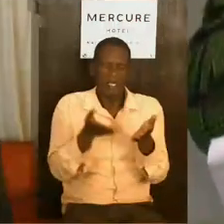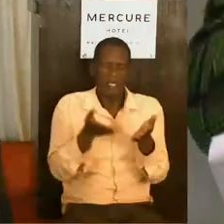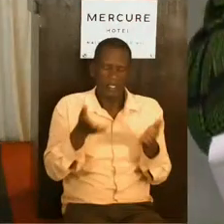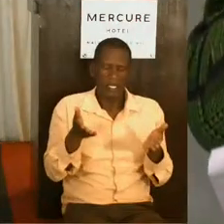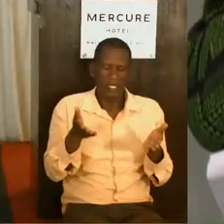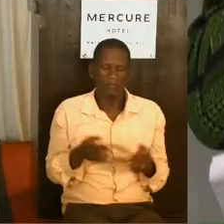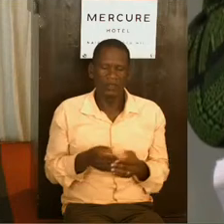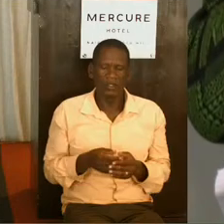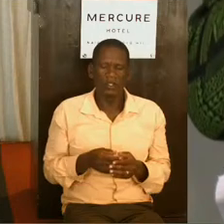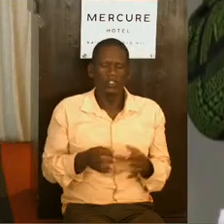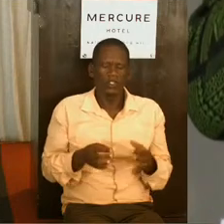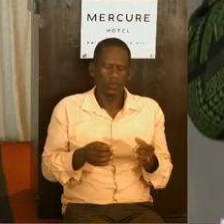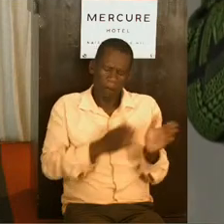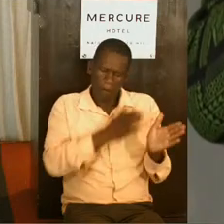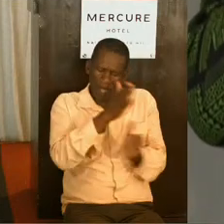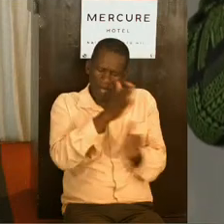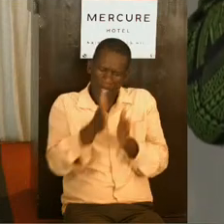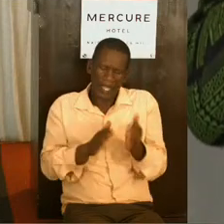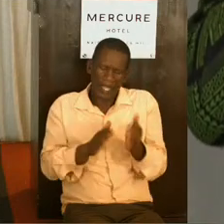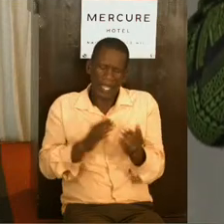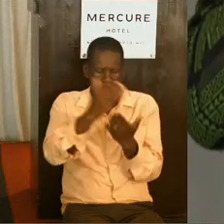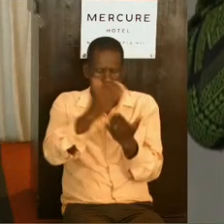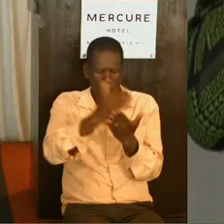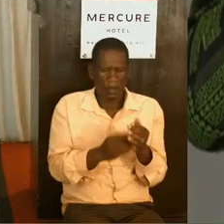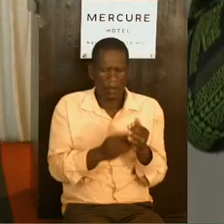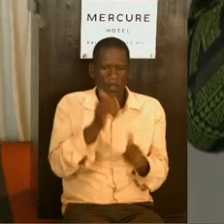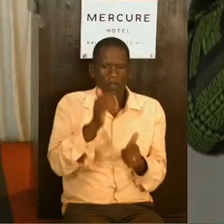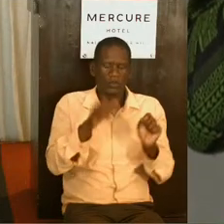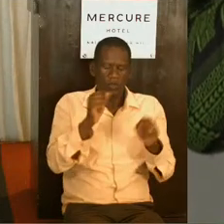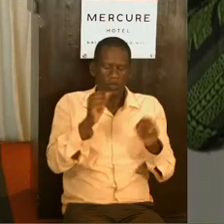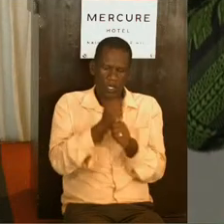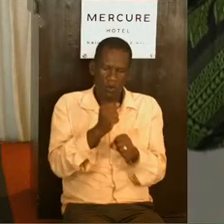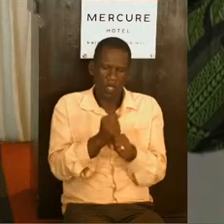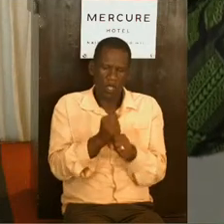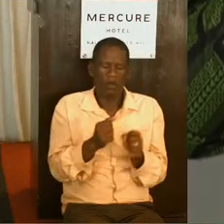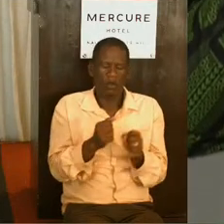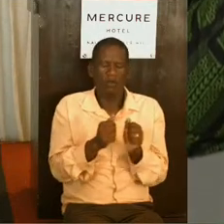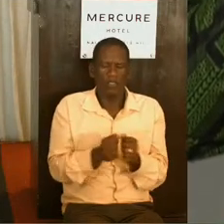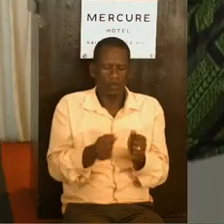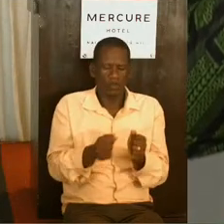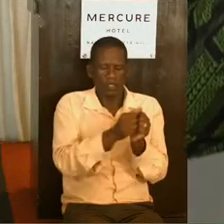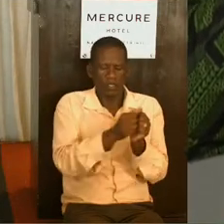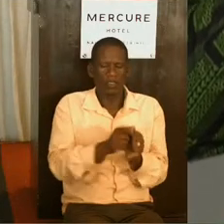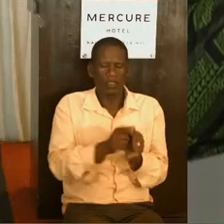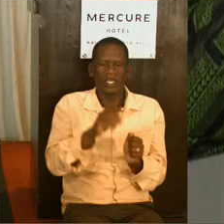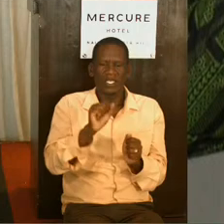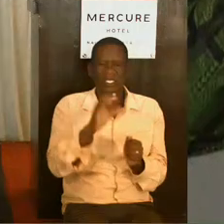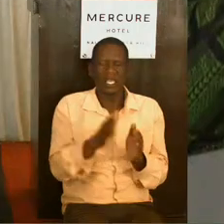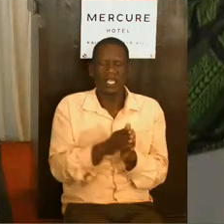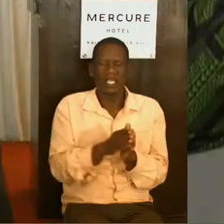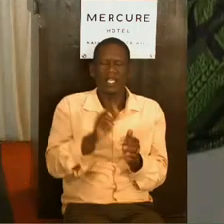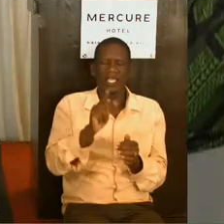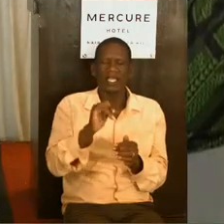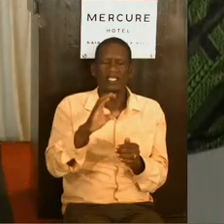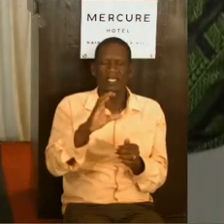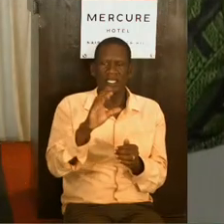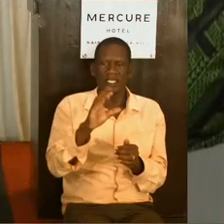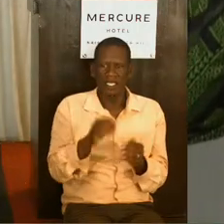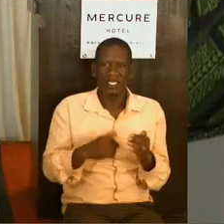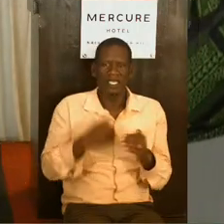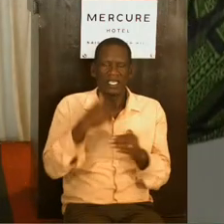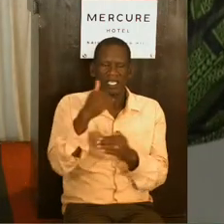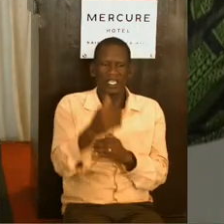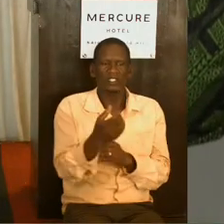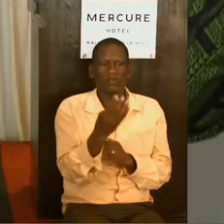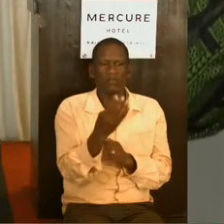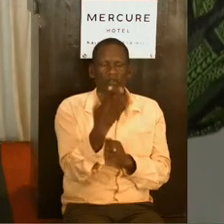here to design a program that you are going to work together with TSC and KICD in the next fourth